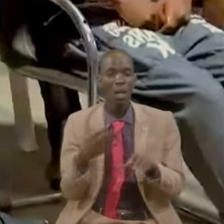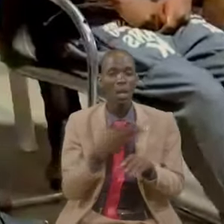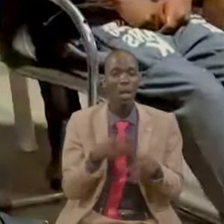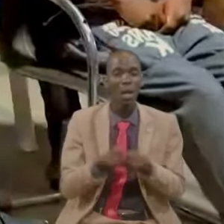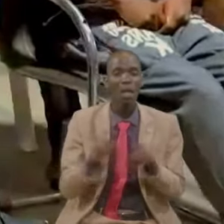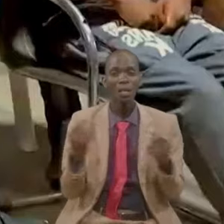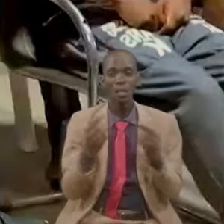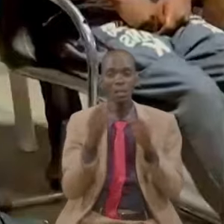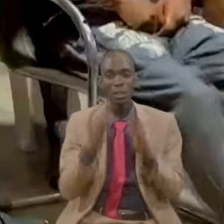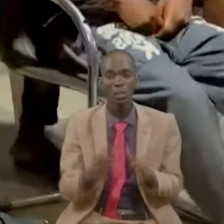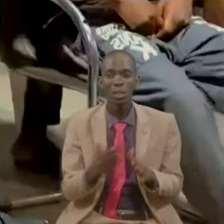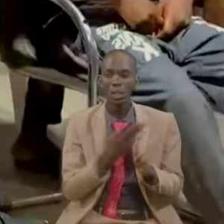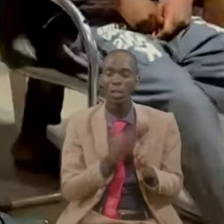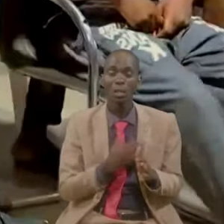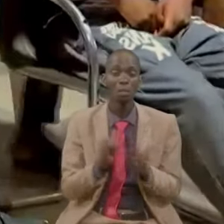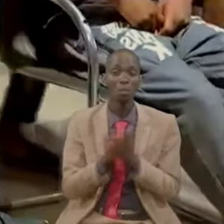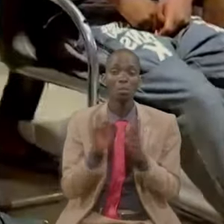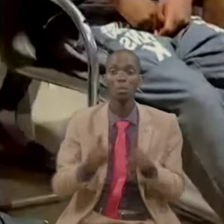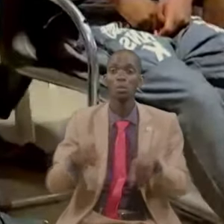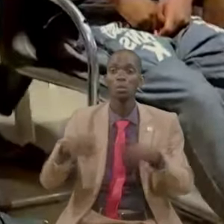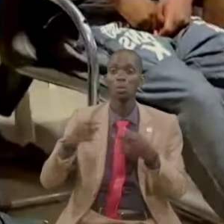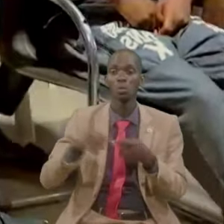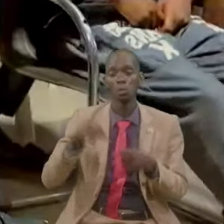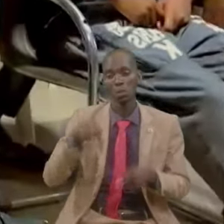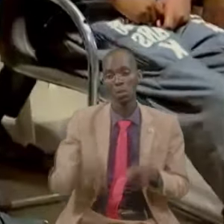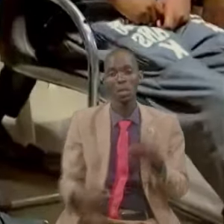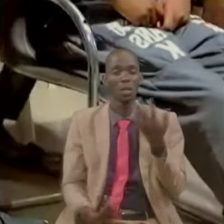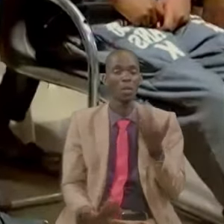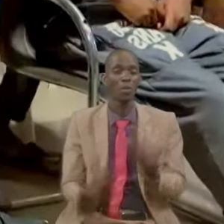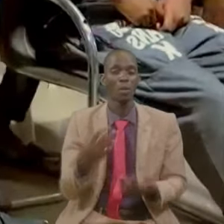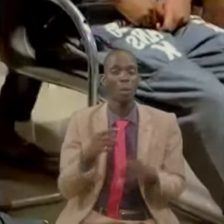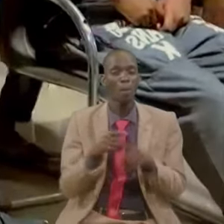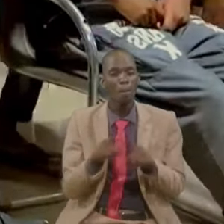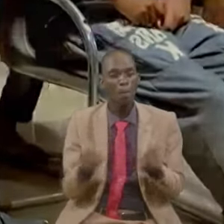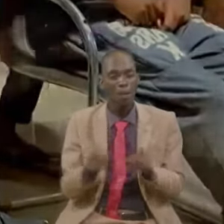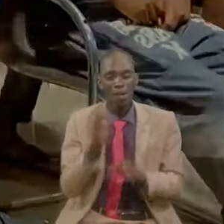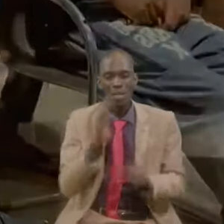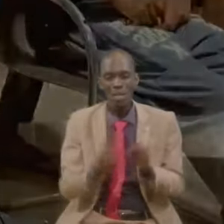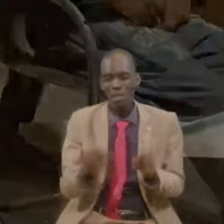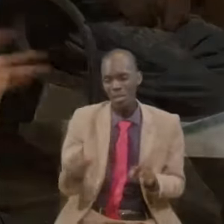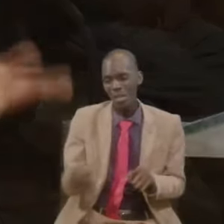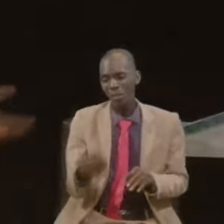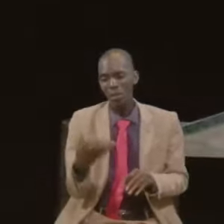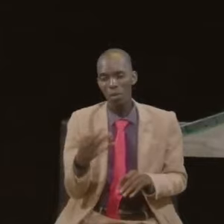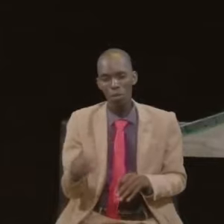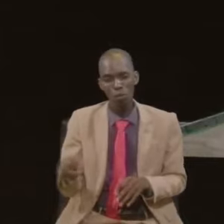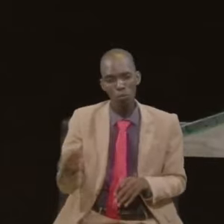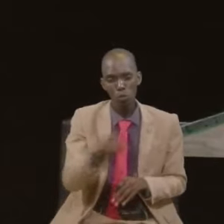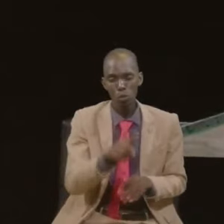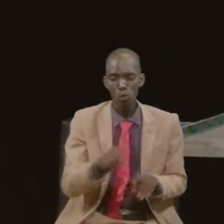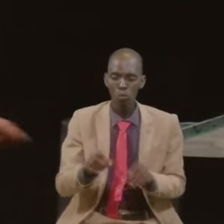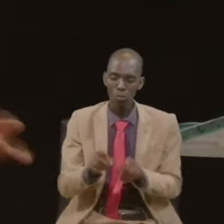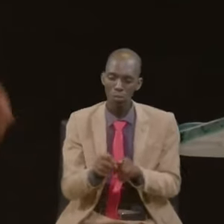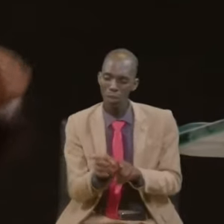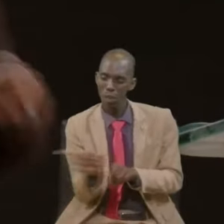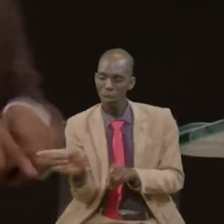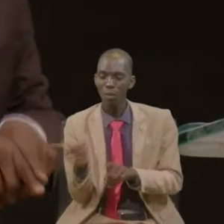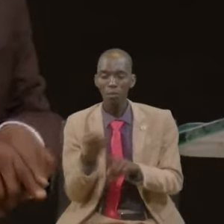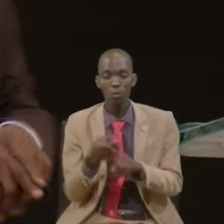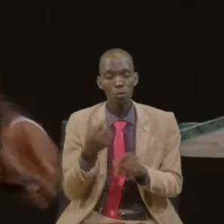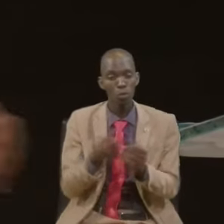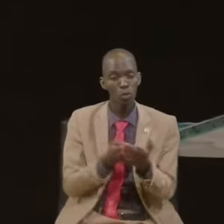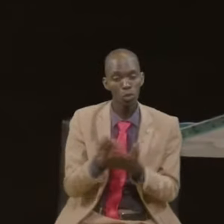sinner, and it goes to hell. But brethren, if any of you do err from the truth and